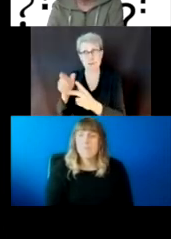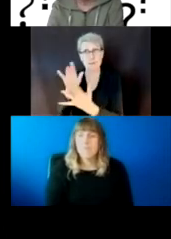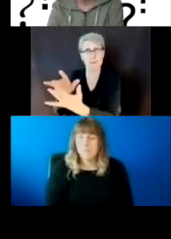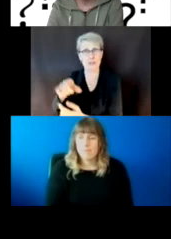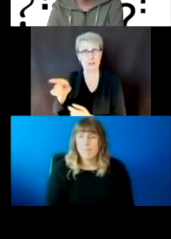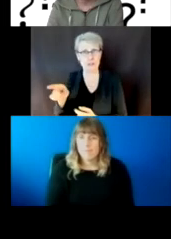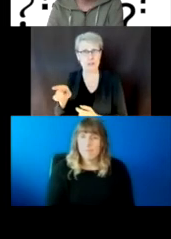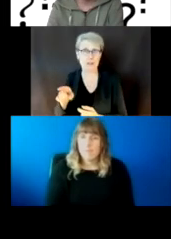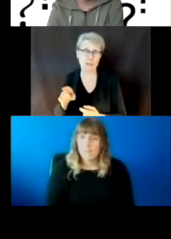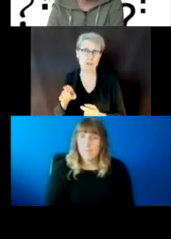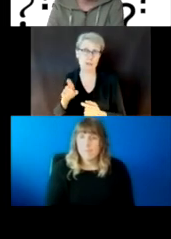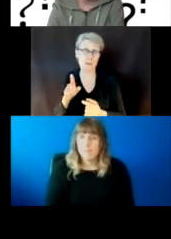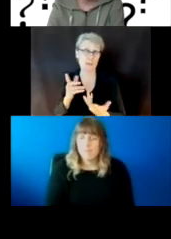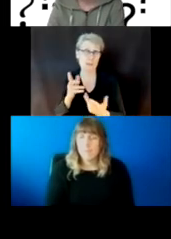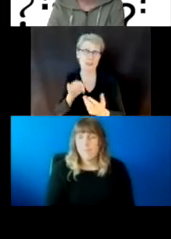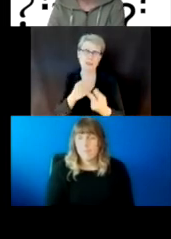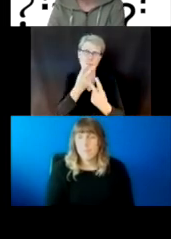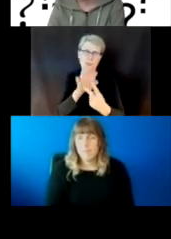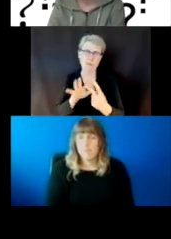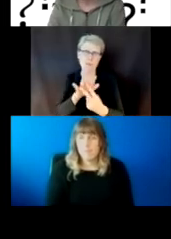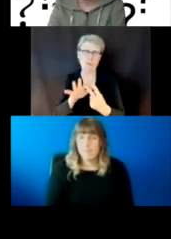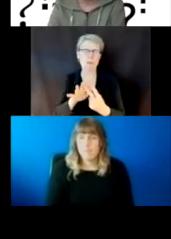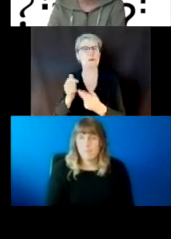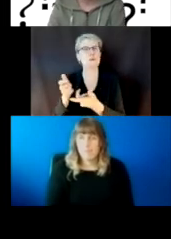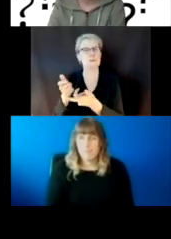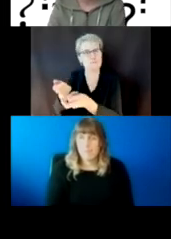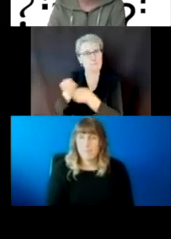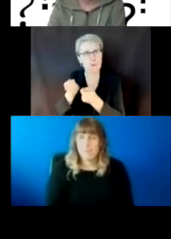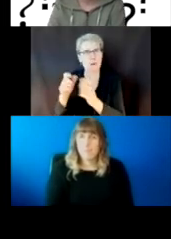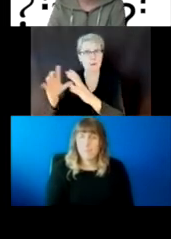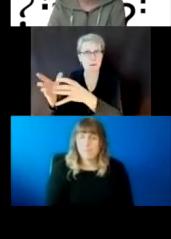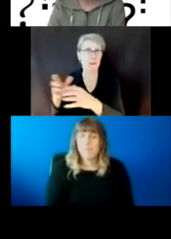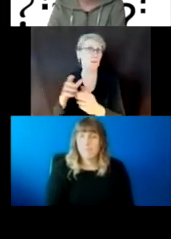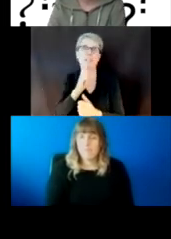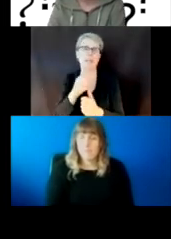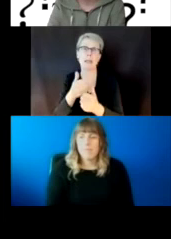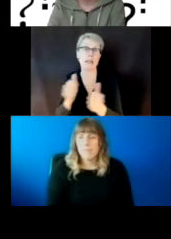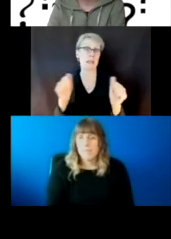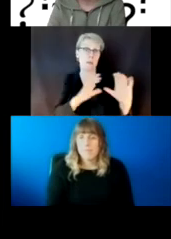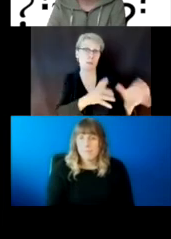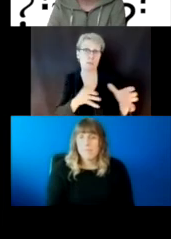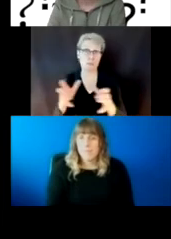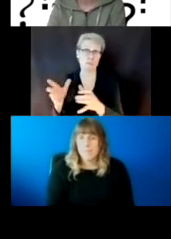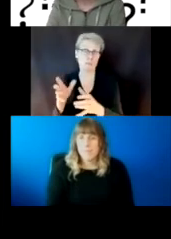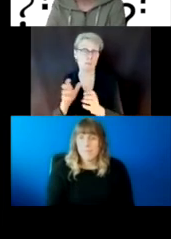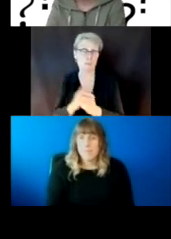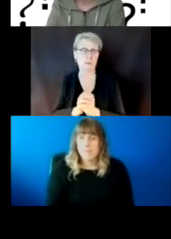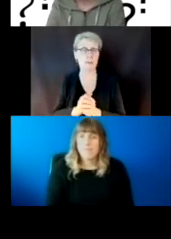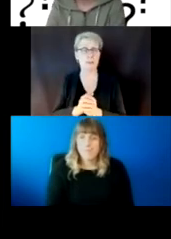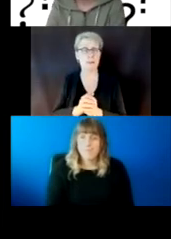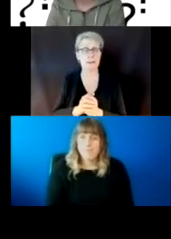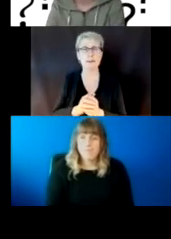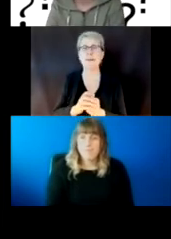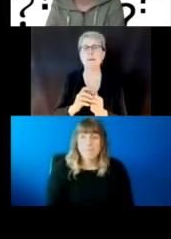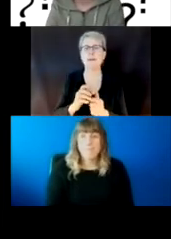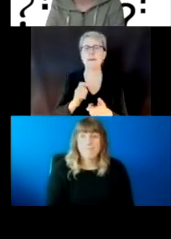up a very targeted audience. So I think it applies to that group, but also other targeted groups. Awesome.